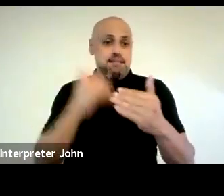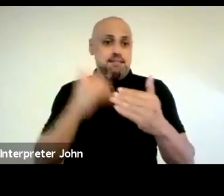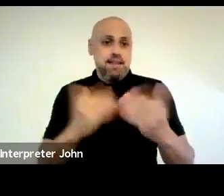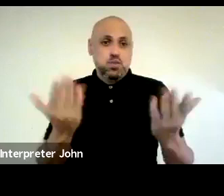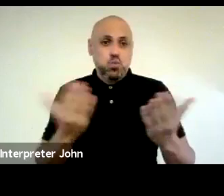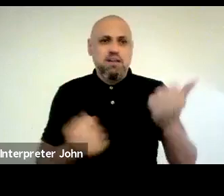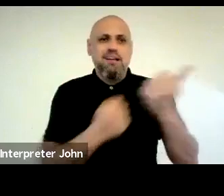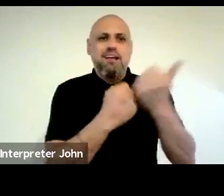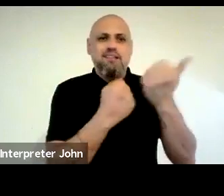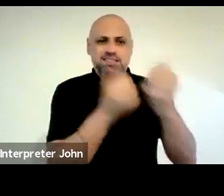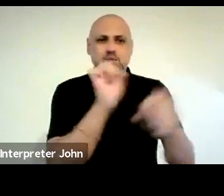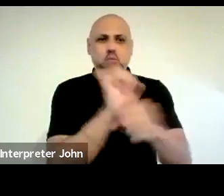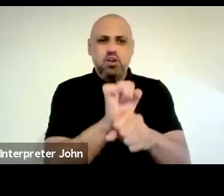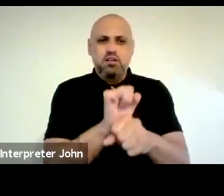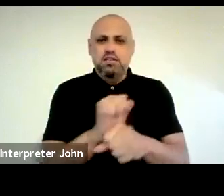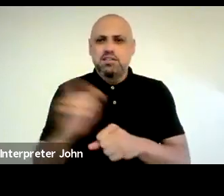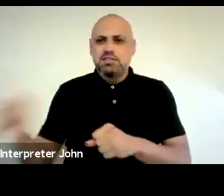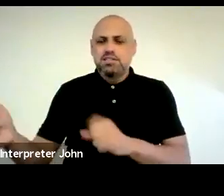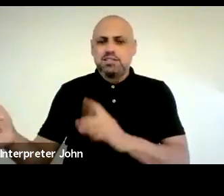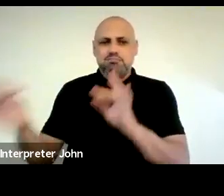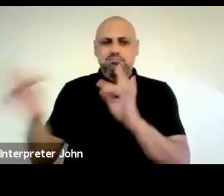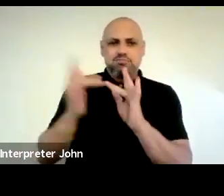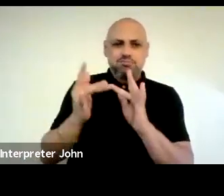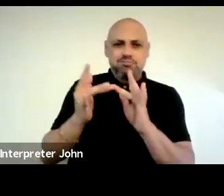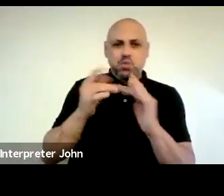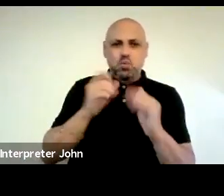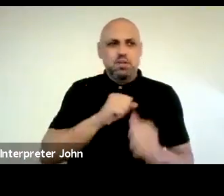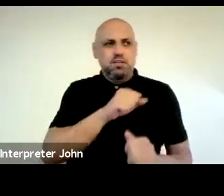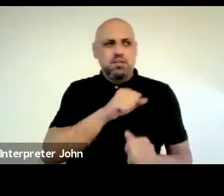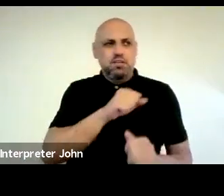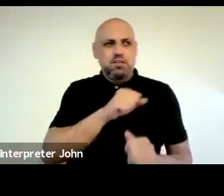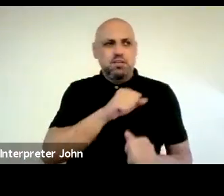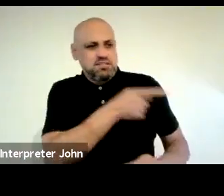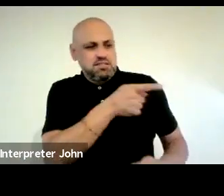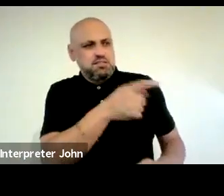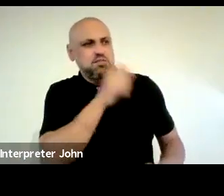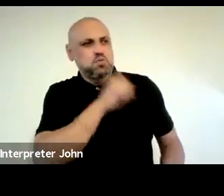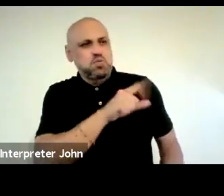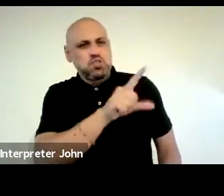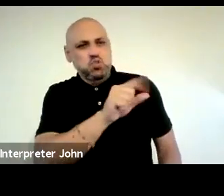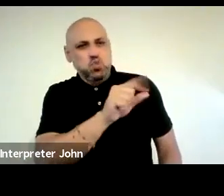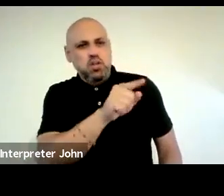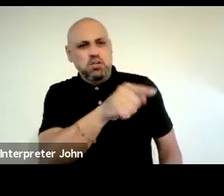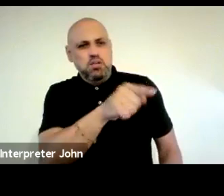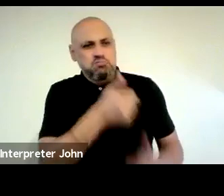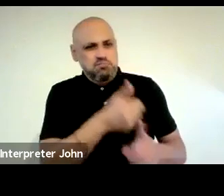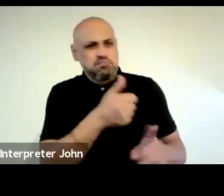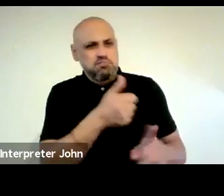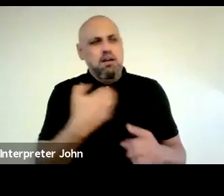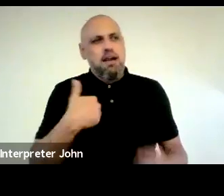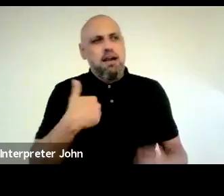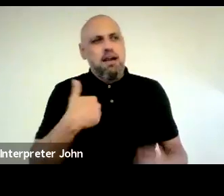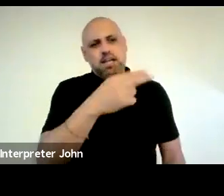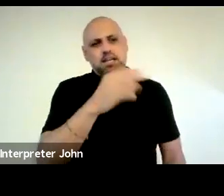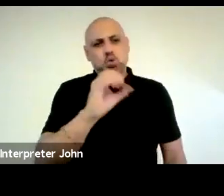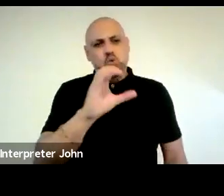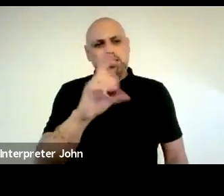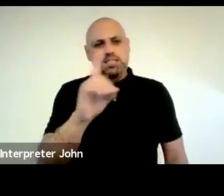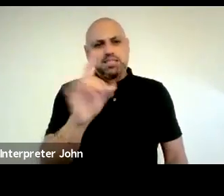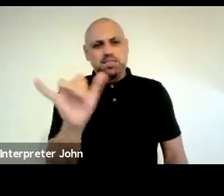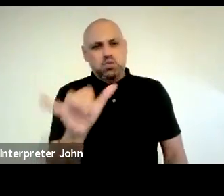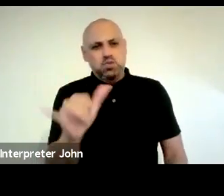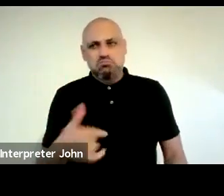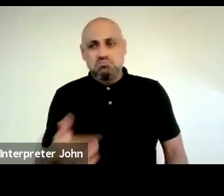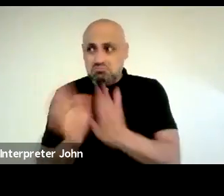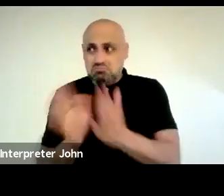Dr. Wegg put me in touch with a 20-year-old patient of his who was struggling mightily with HOCD and asked if I would talk